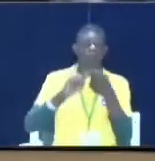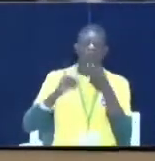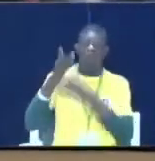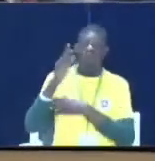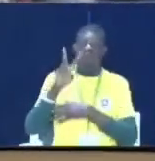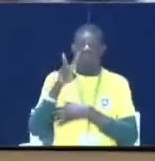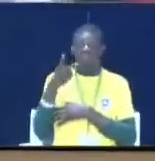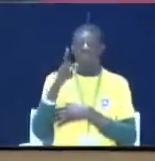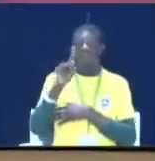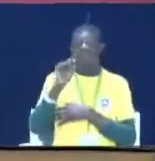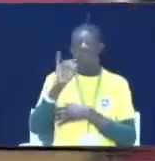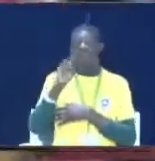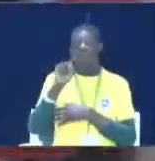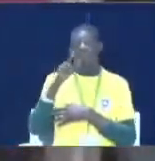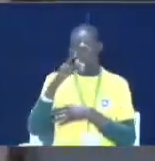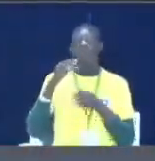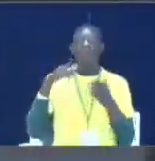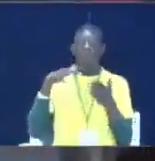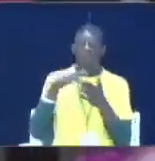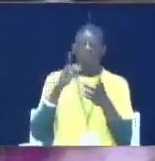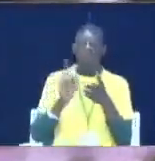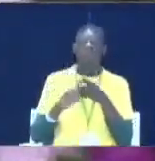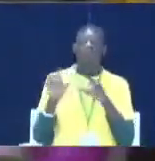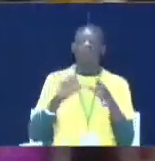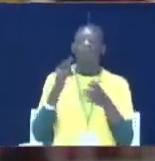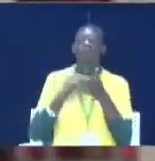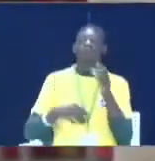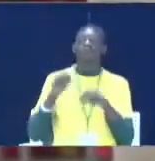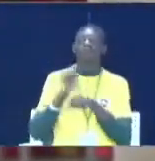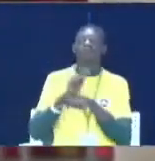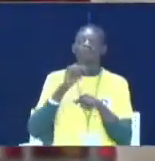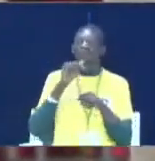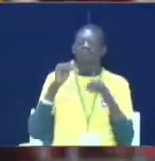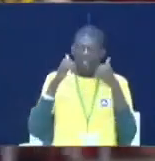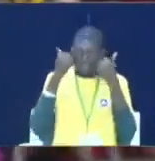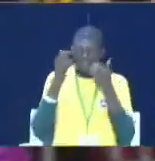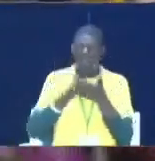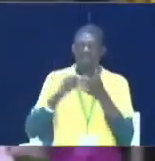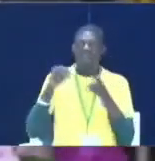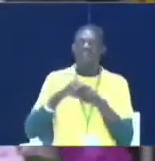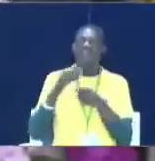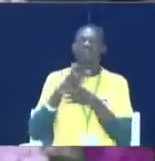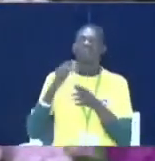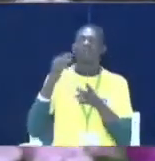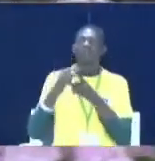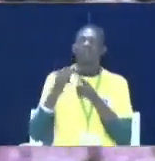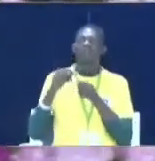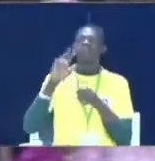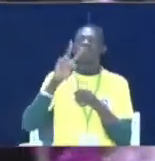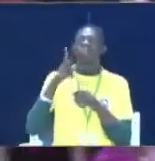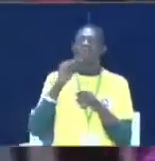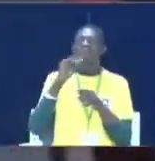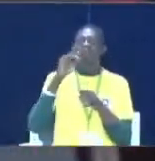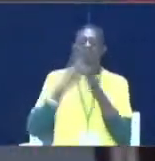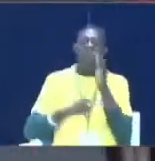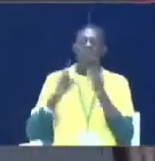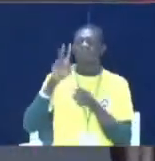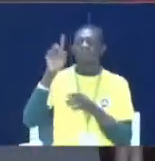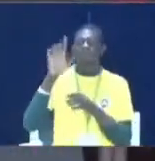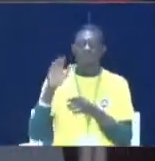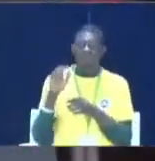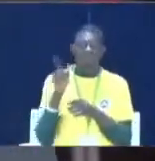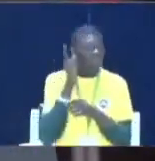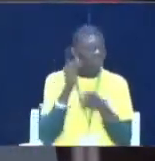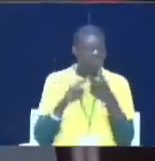2 Timothy chapter 2 verse 15 says, study to show thyself approved, a workman who need not be ashamed, rightly dividing the word of truth. 2 Timothy 2:15. Listen